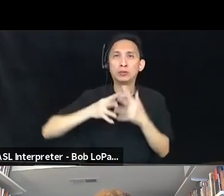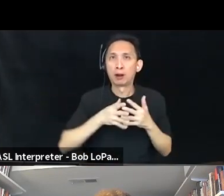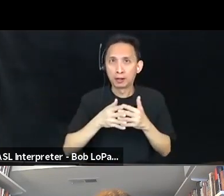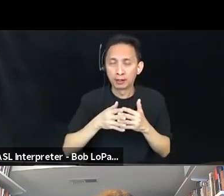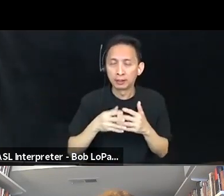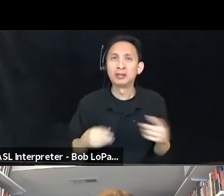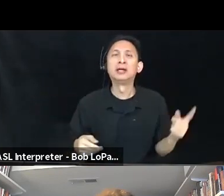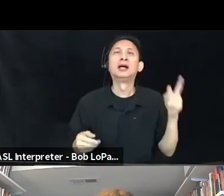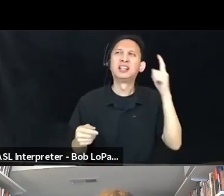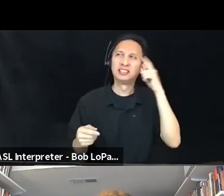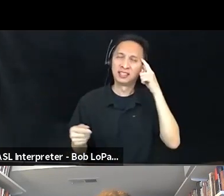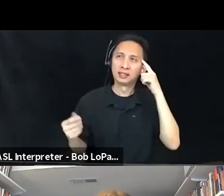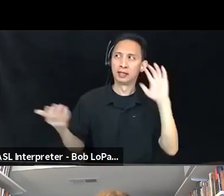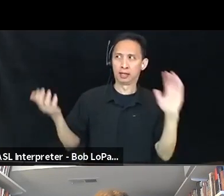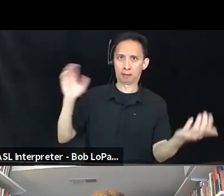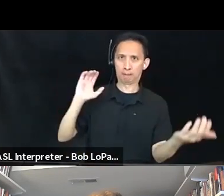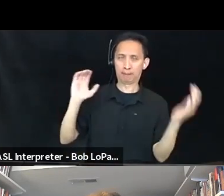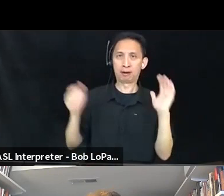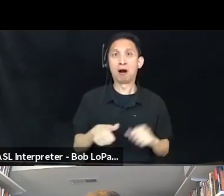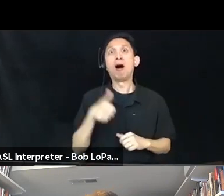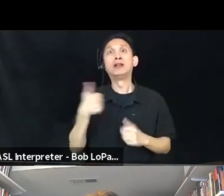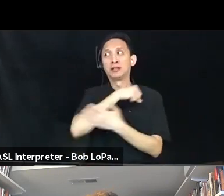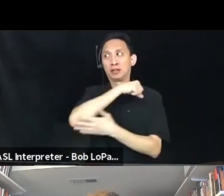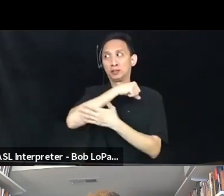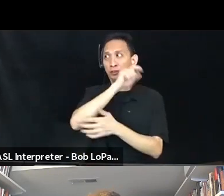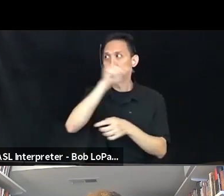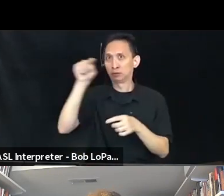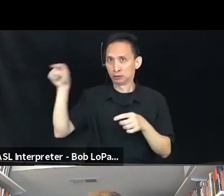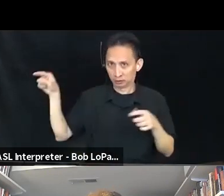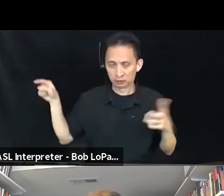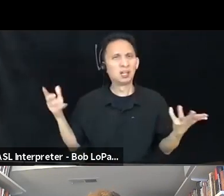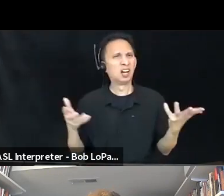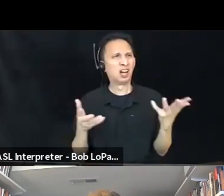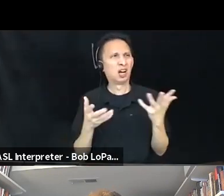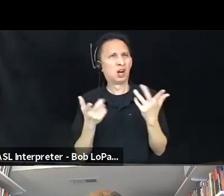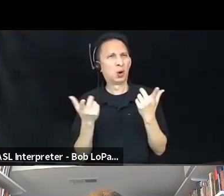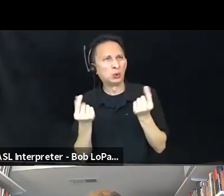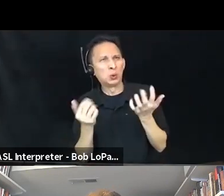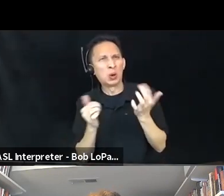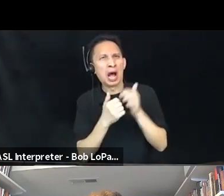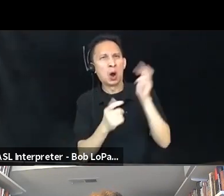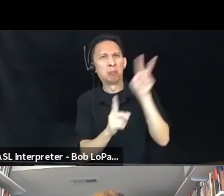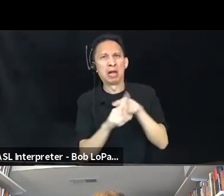and comparatively about the question of politics and the question of the place of civil war in politics.